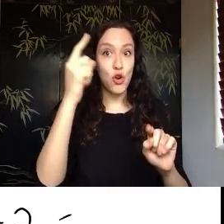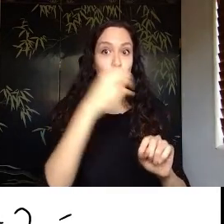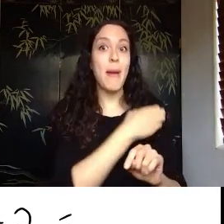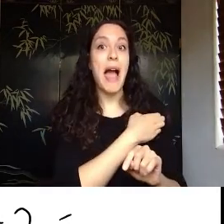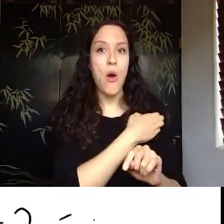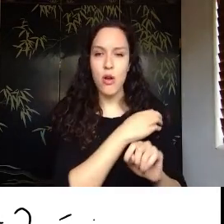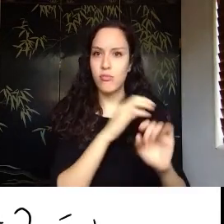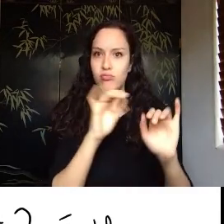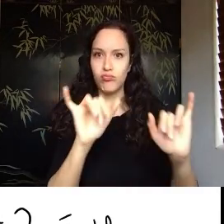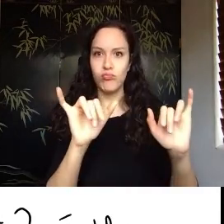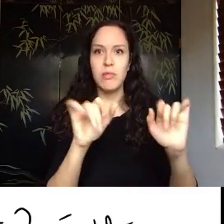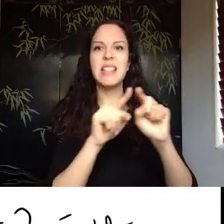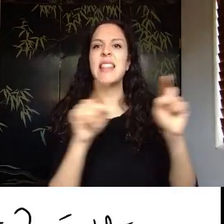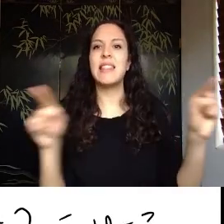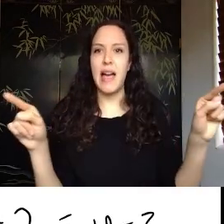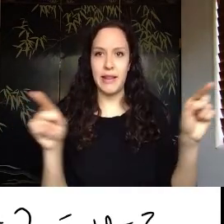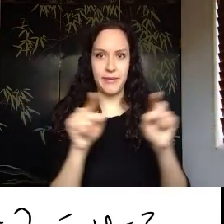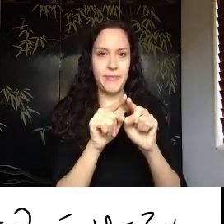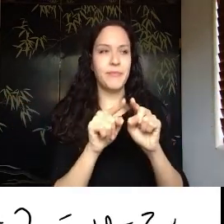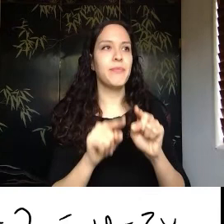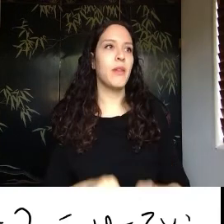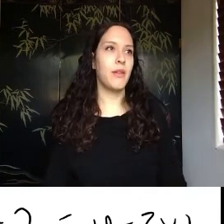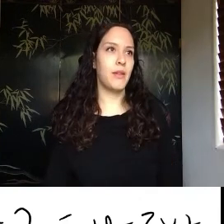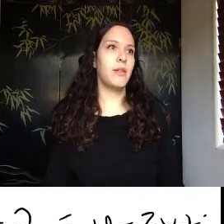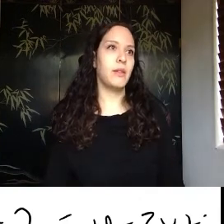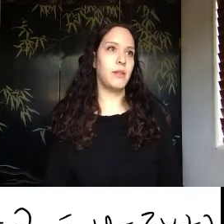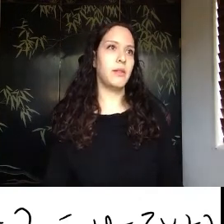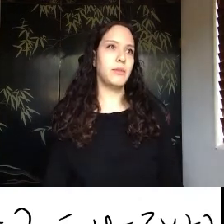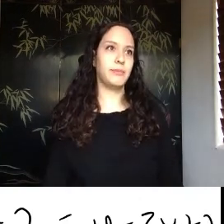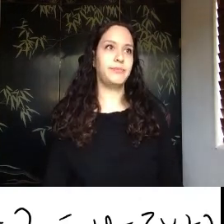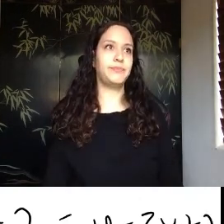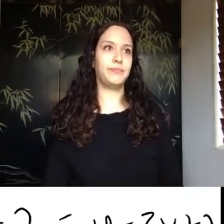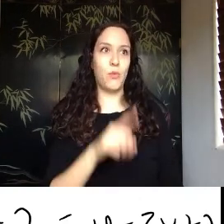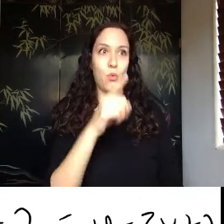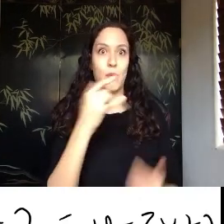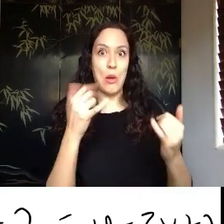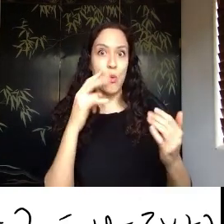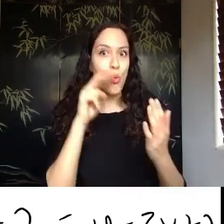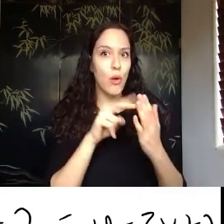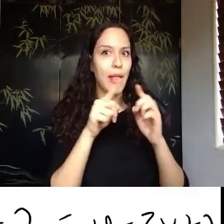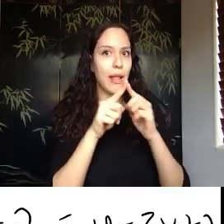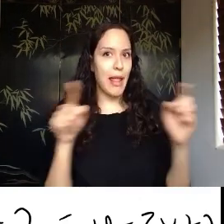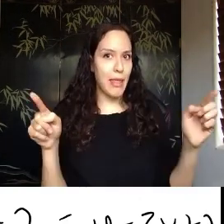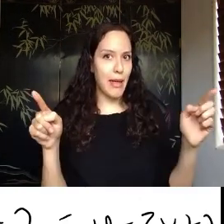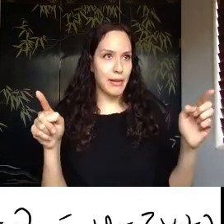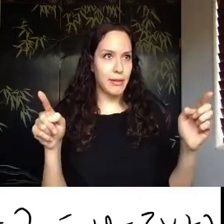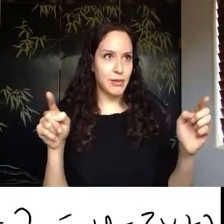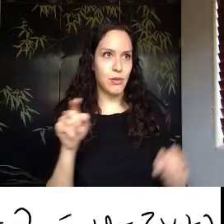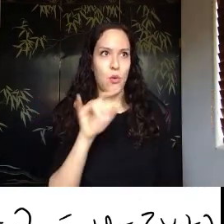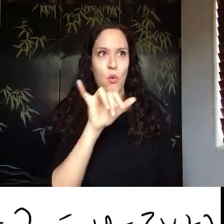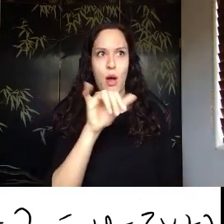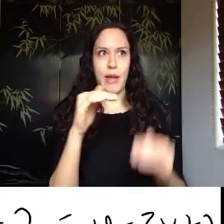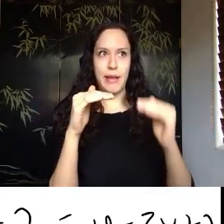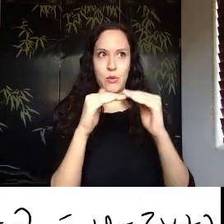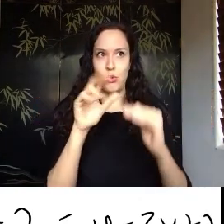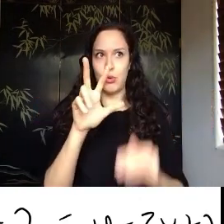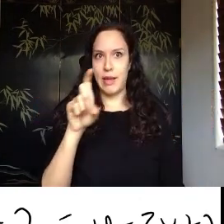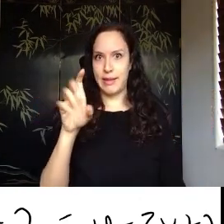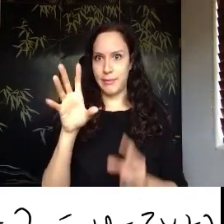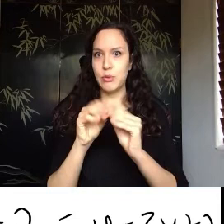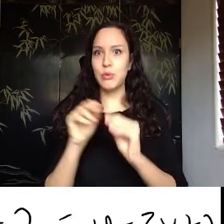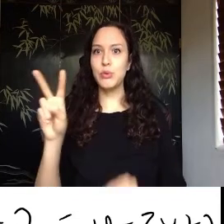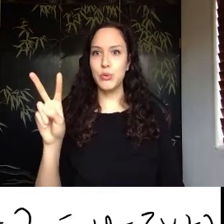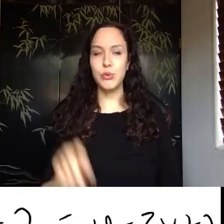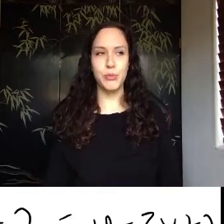that's the same thing as just writing y equals 3x plus 2. We're looking at lines. We graphed using